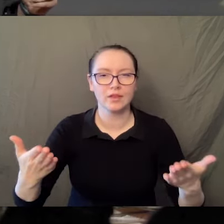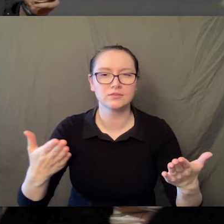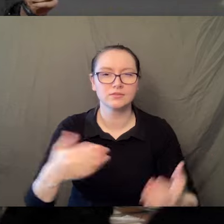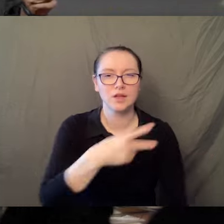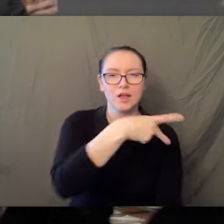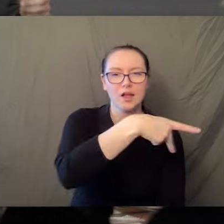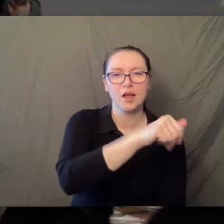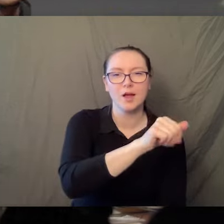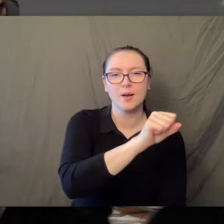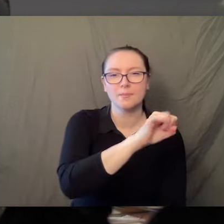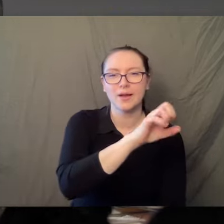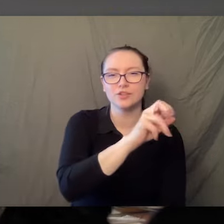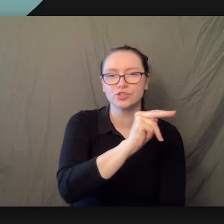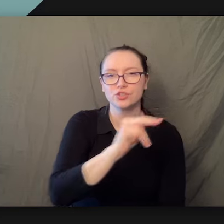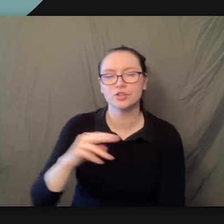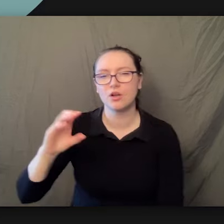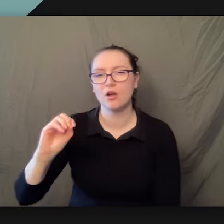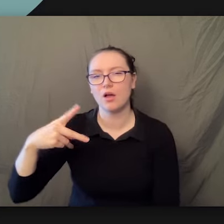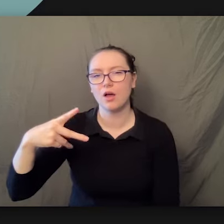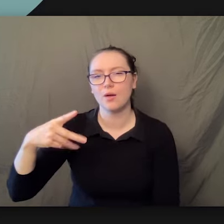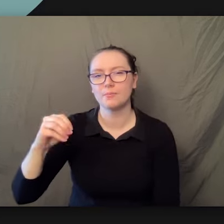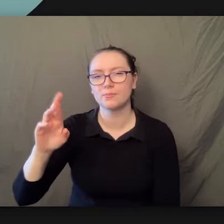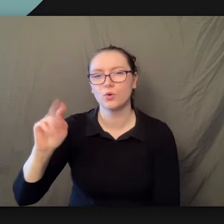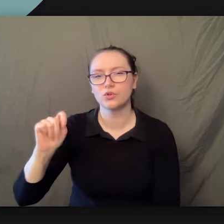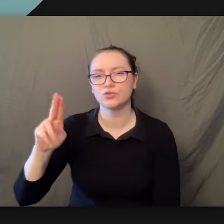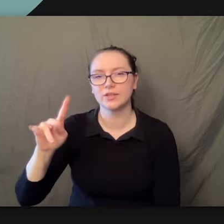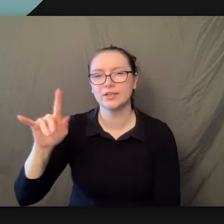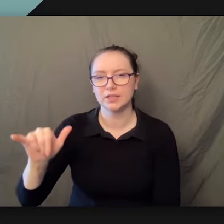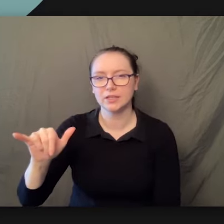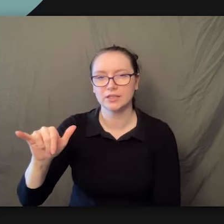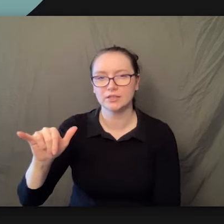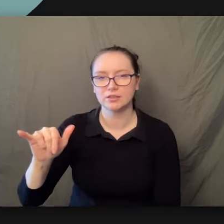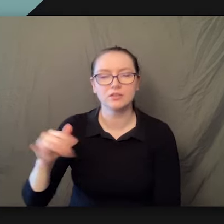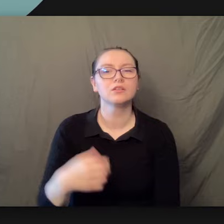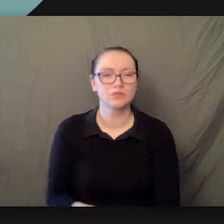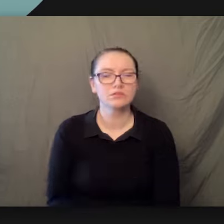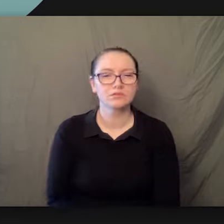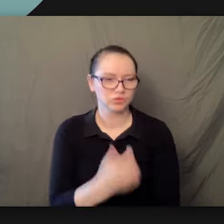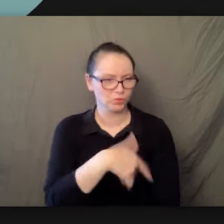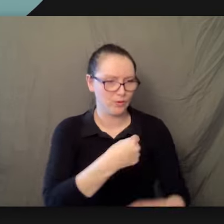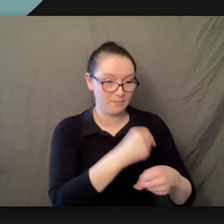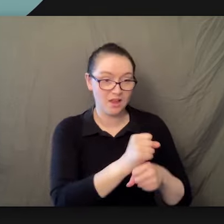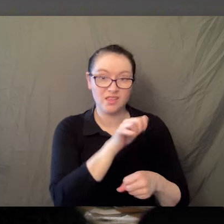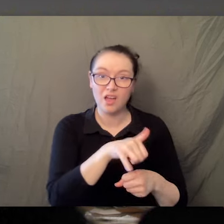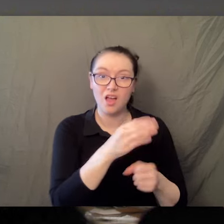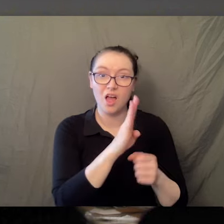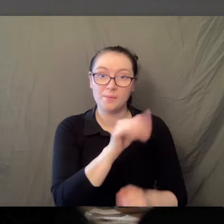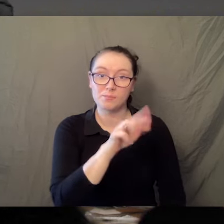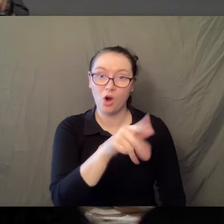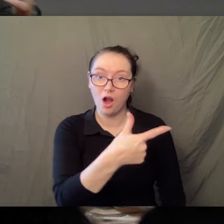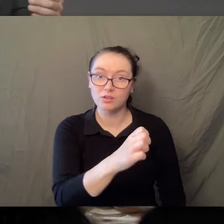of two things: passion and opportunity. With that barge example, we were ignited by our passion for building new